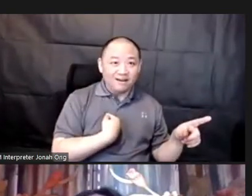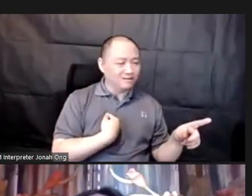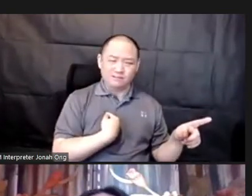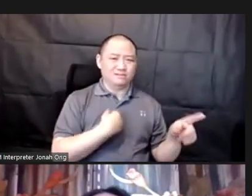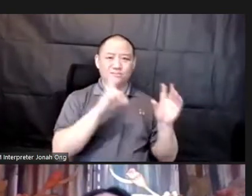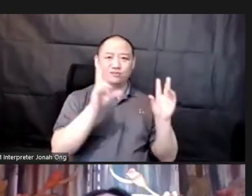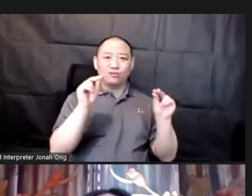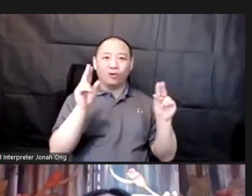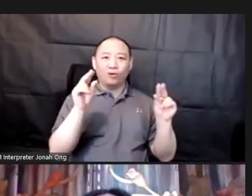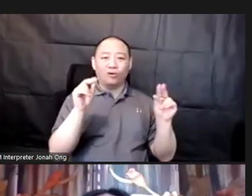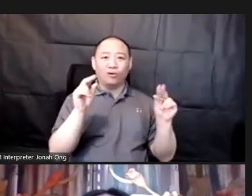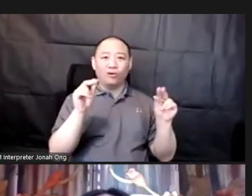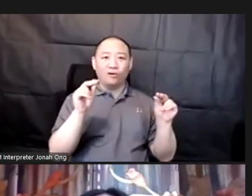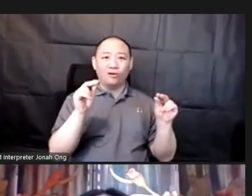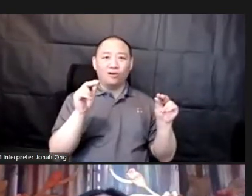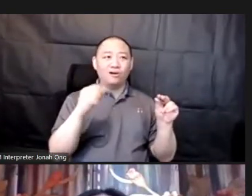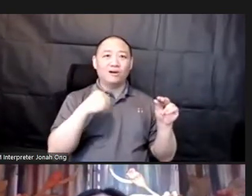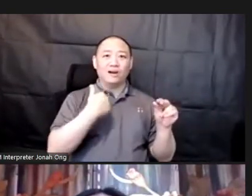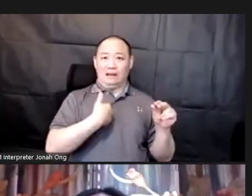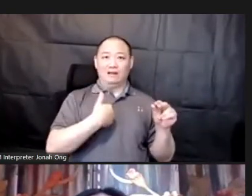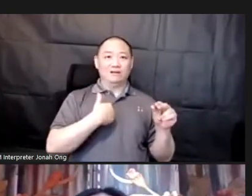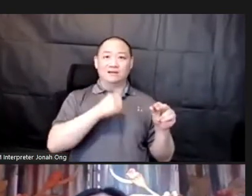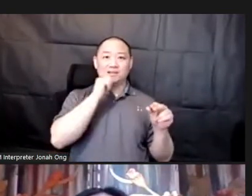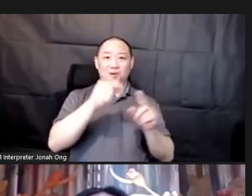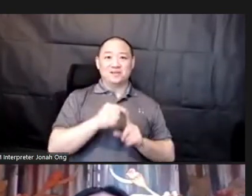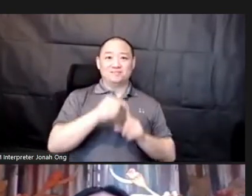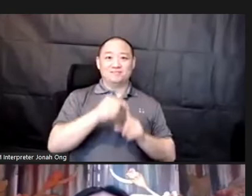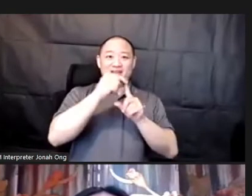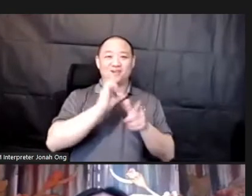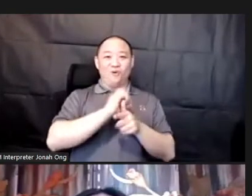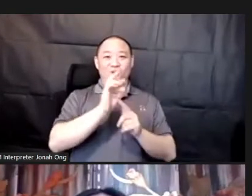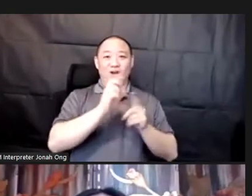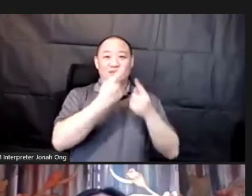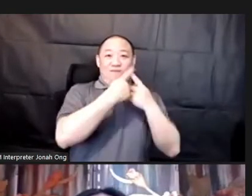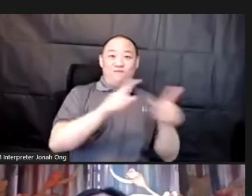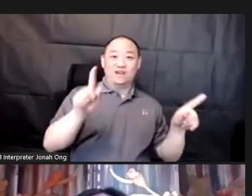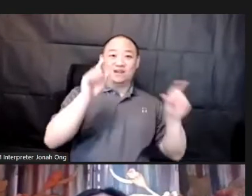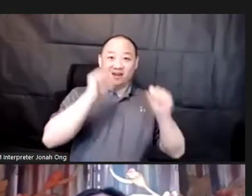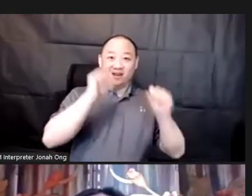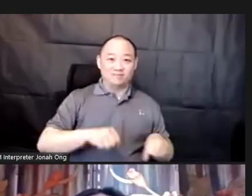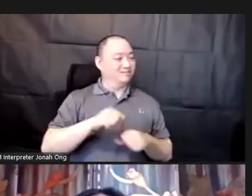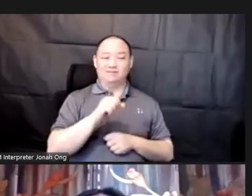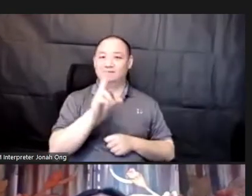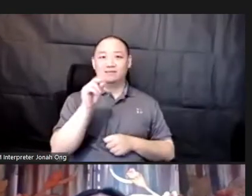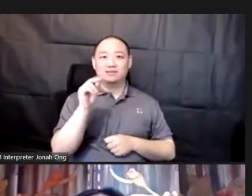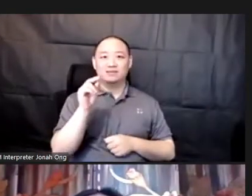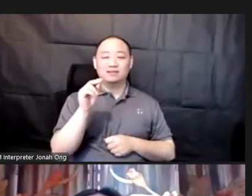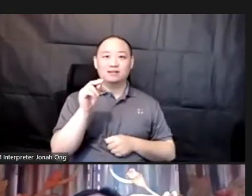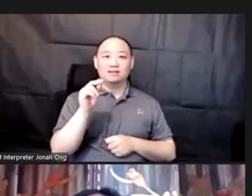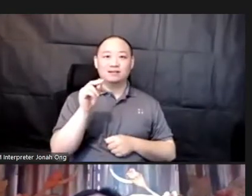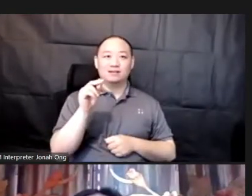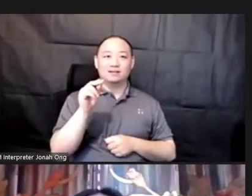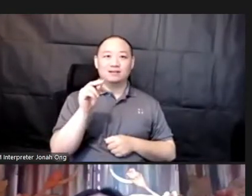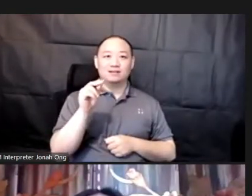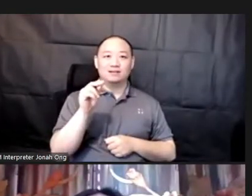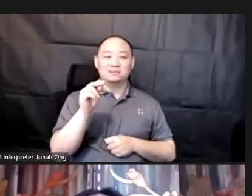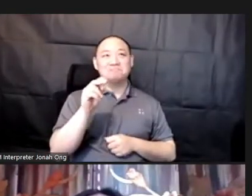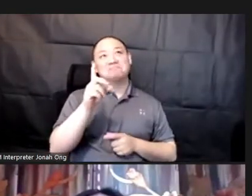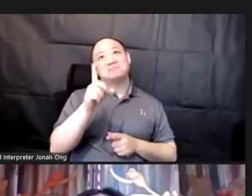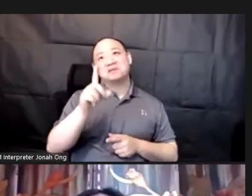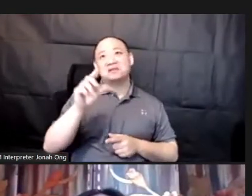differently abled, because people always use it's either disability and normal,